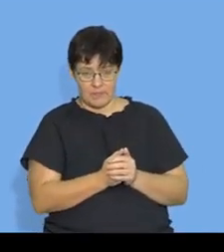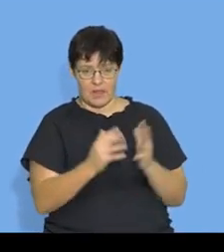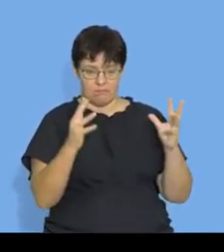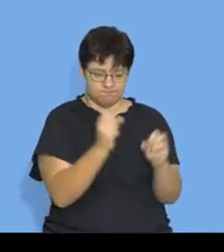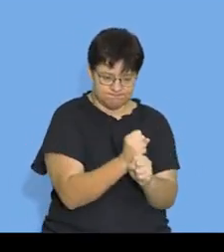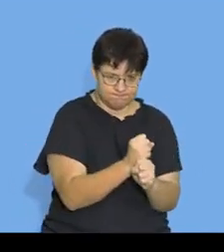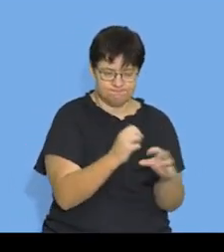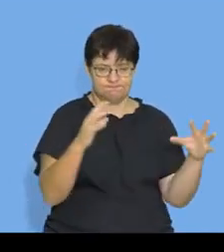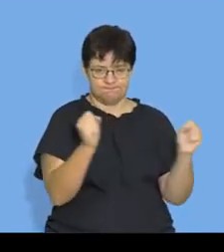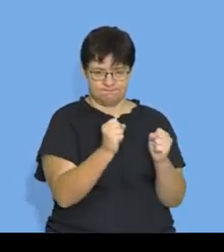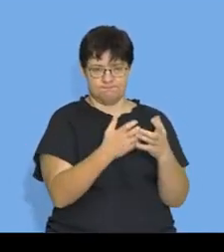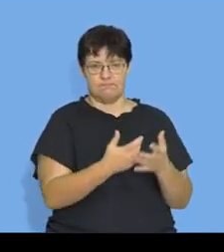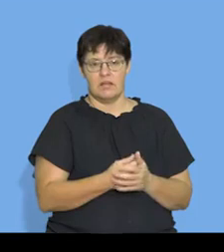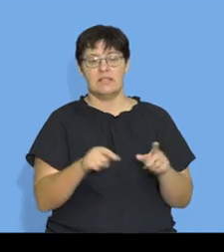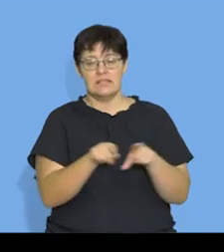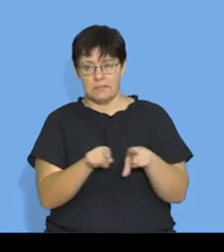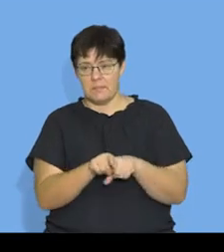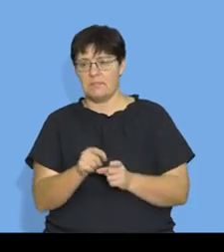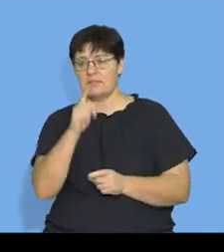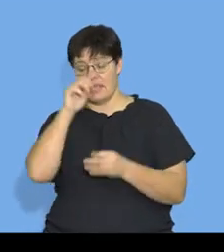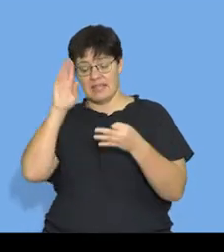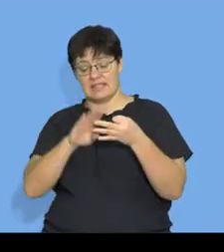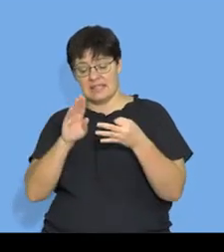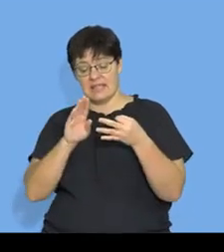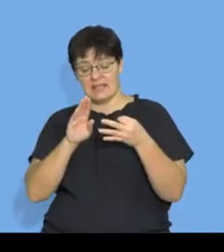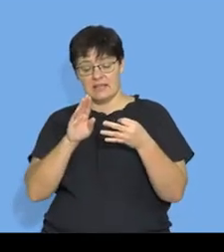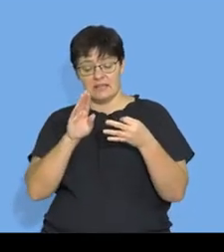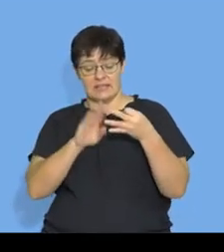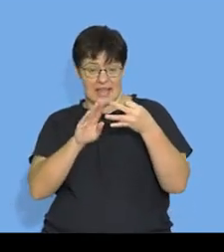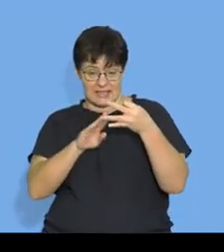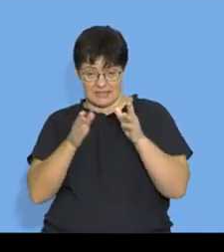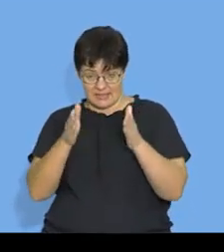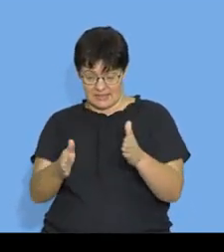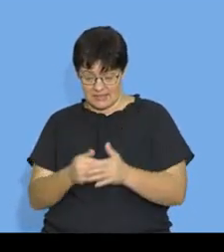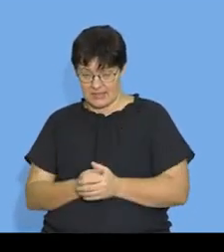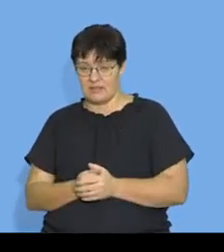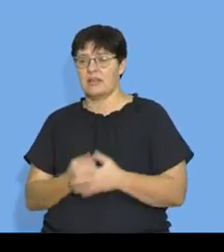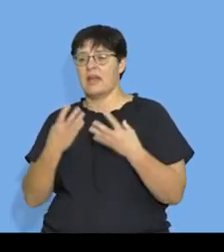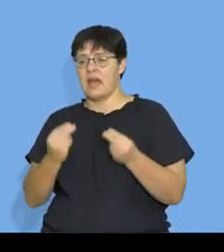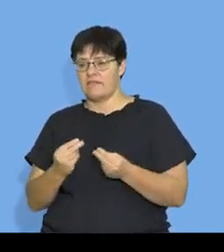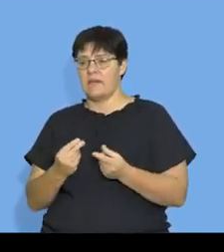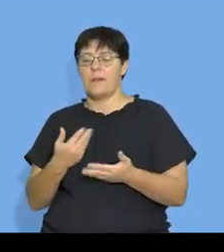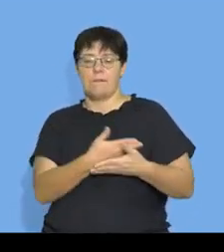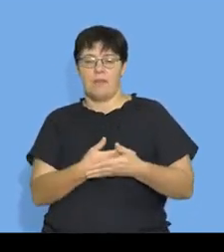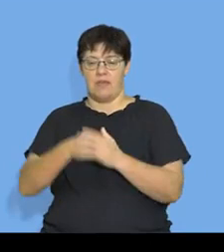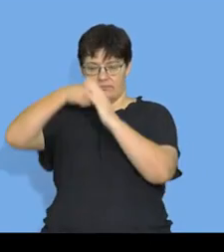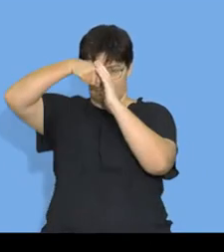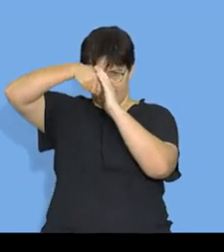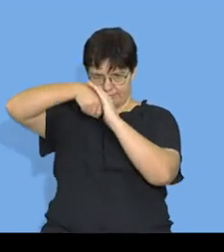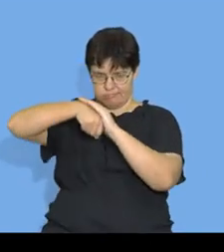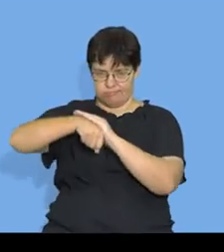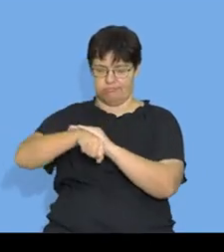contracts and dilates. We also see that in the second stage of it, there is the descent of the